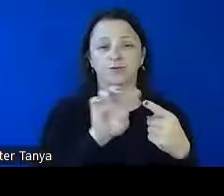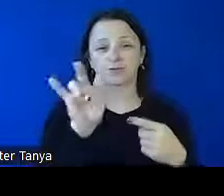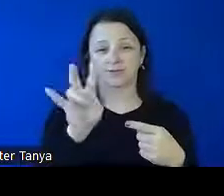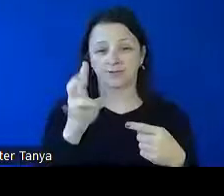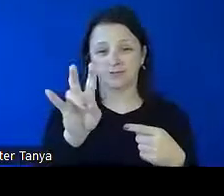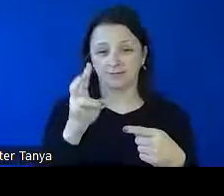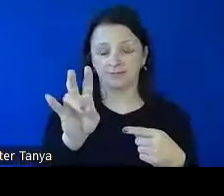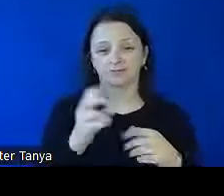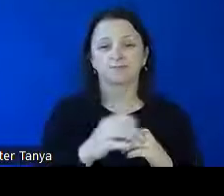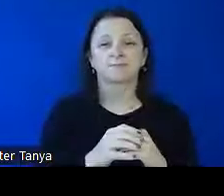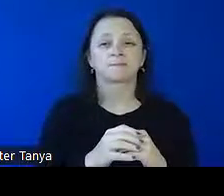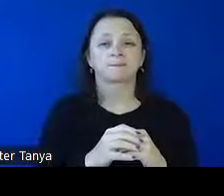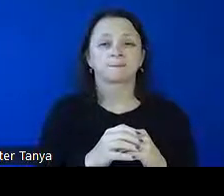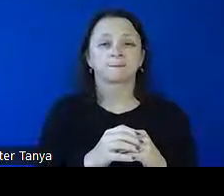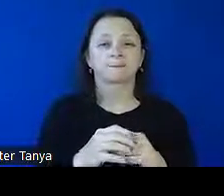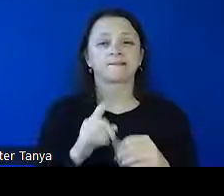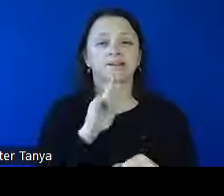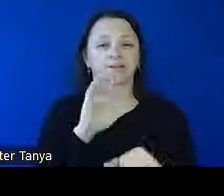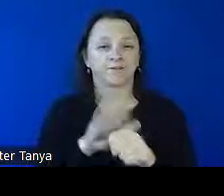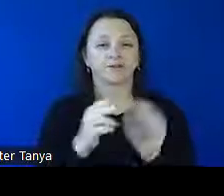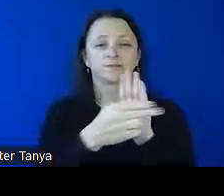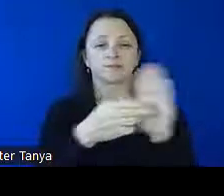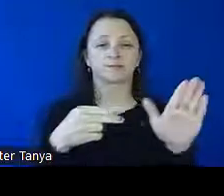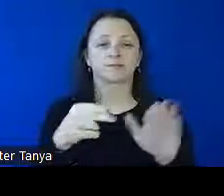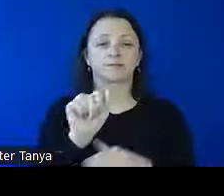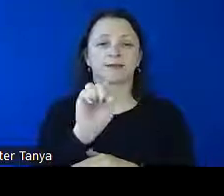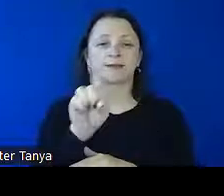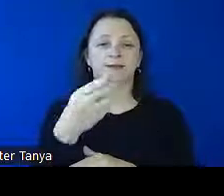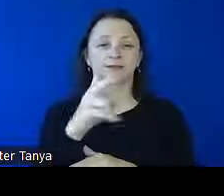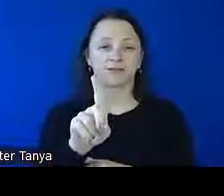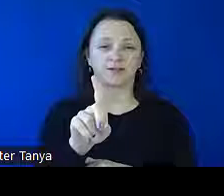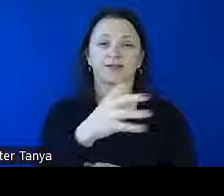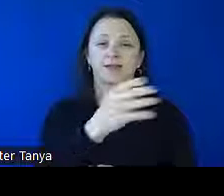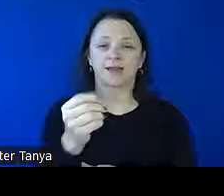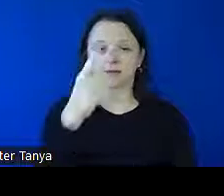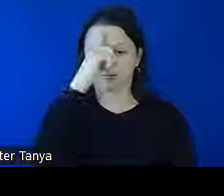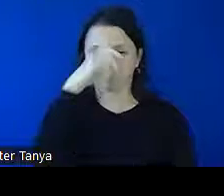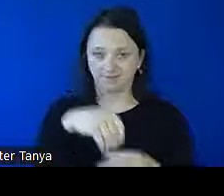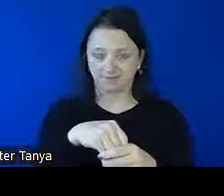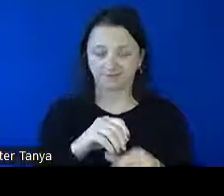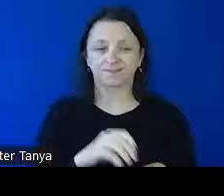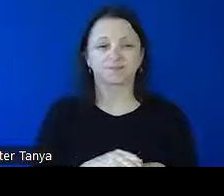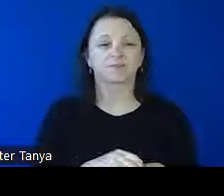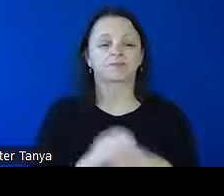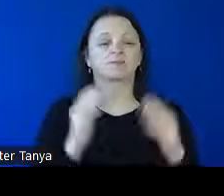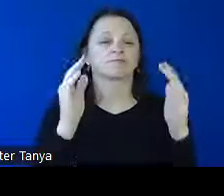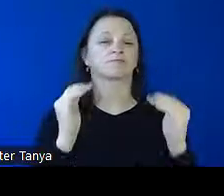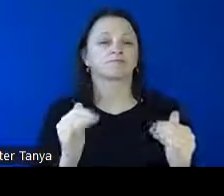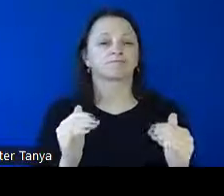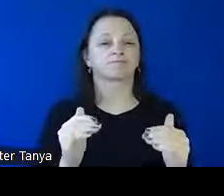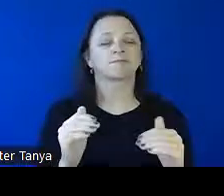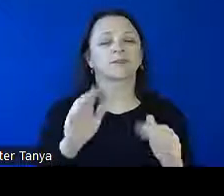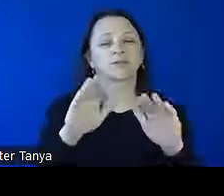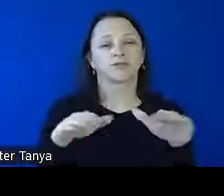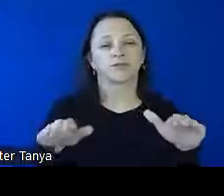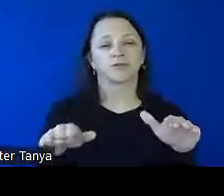17 who have confirmed diagnoses of ADHD and autism. We're going to be looking for kids who